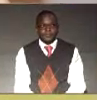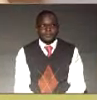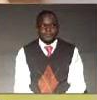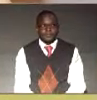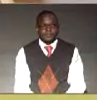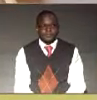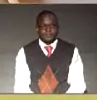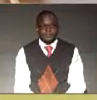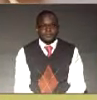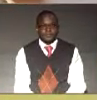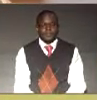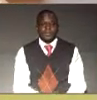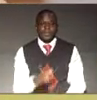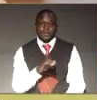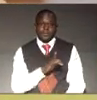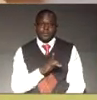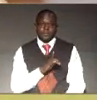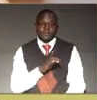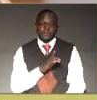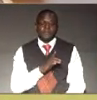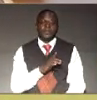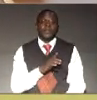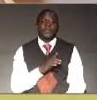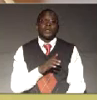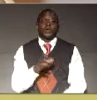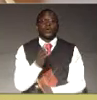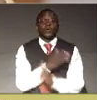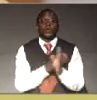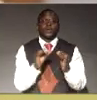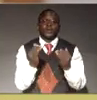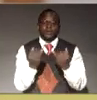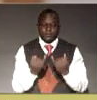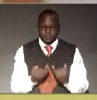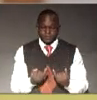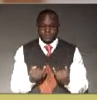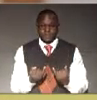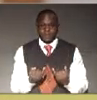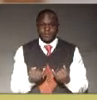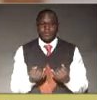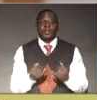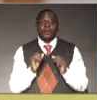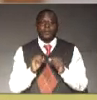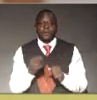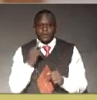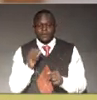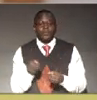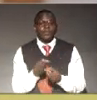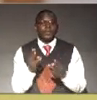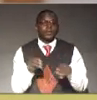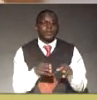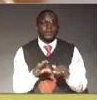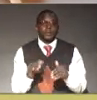We are not that God chose us, and we share that priesthood which perpetuates